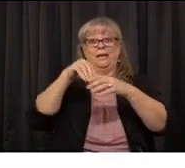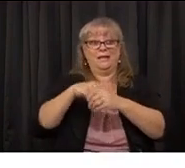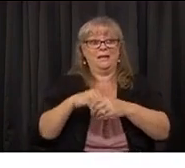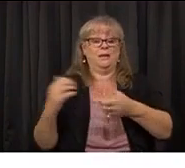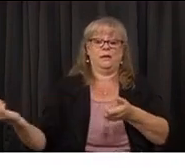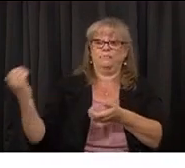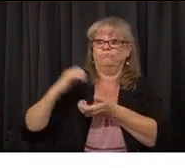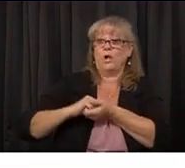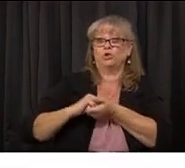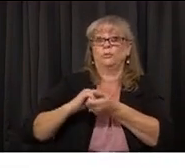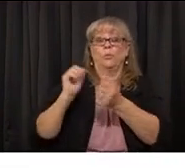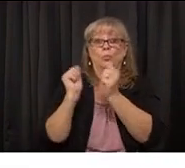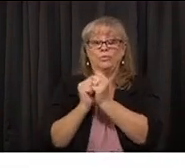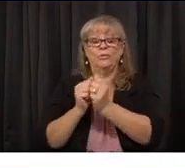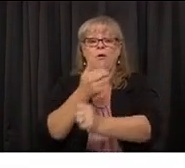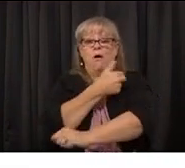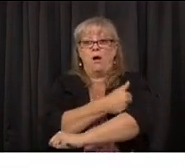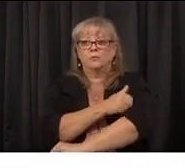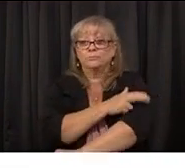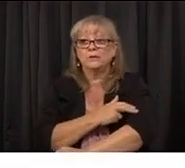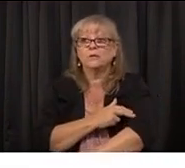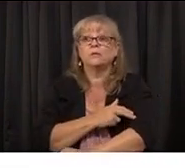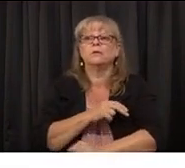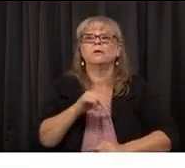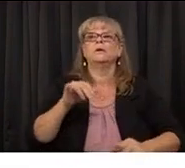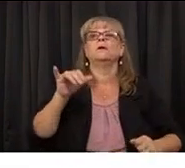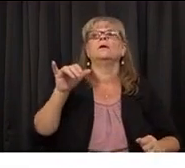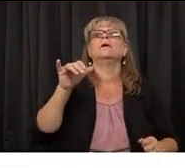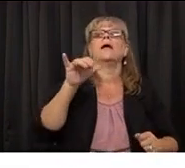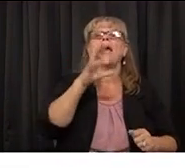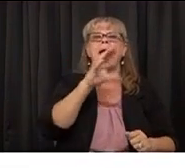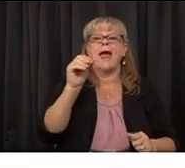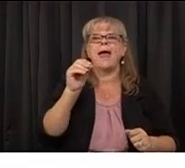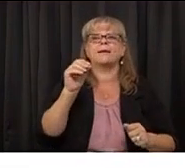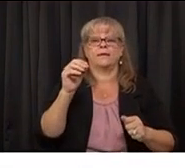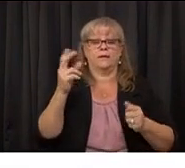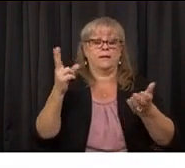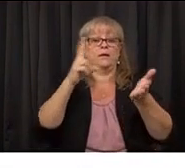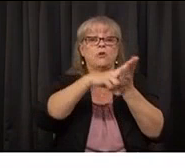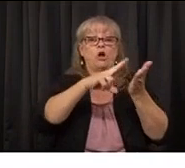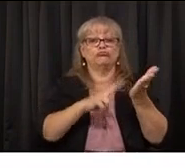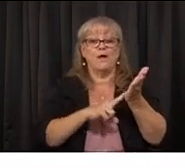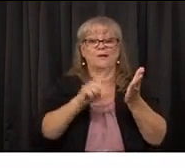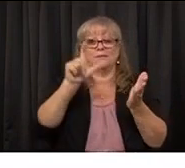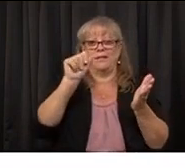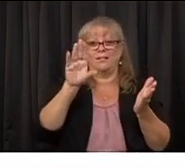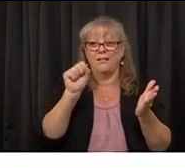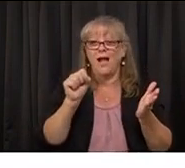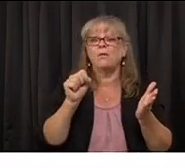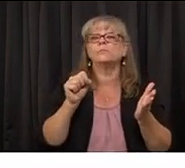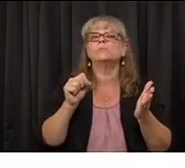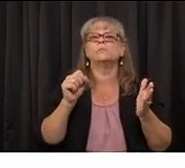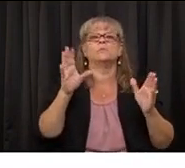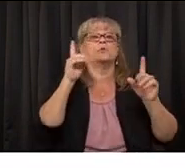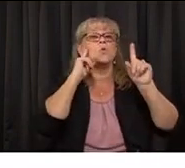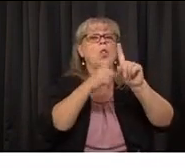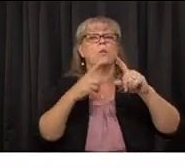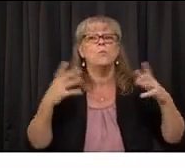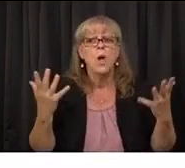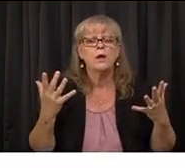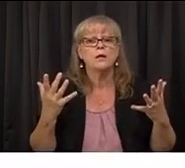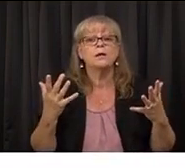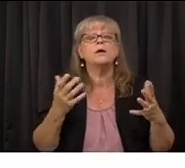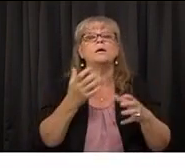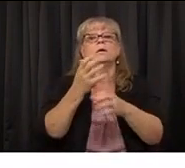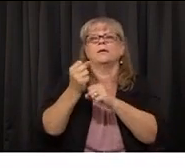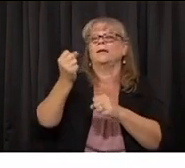day. Biodesics, Unipath, 1,200 tests per day. And then critically, to be able to meet our in-state need, we